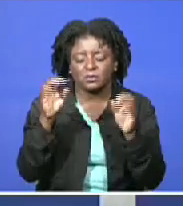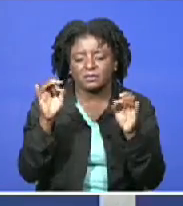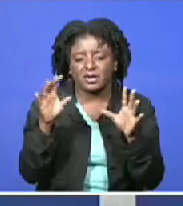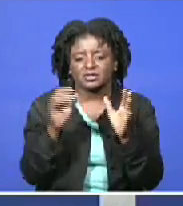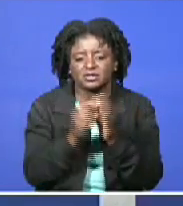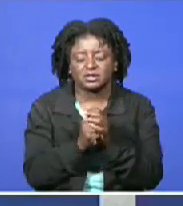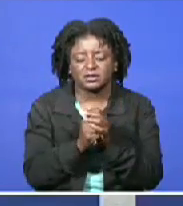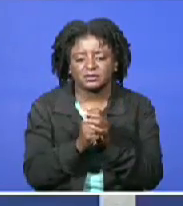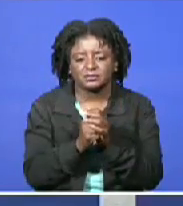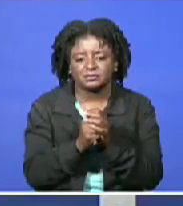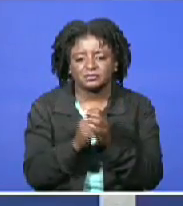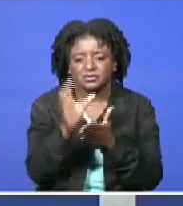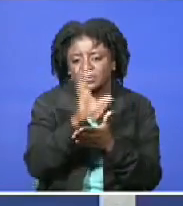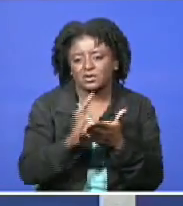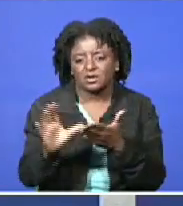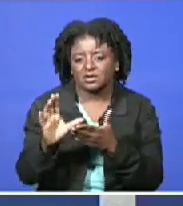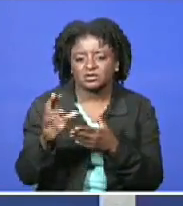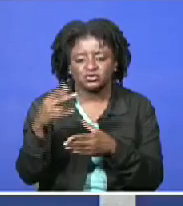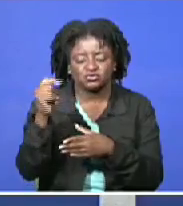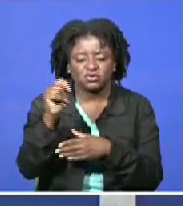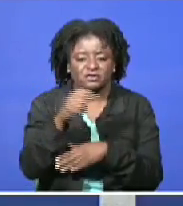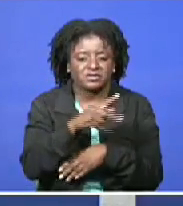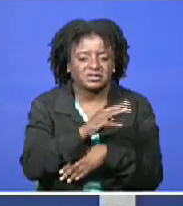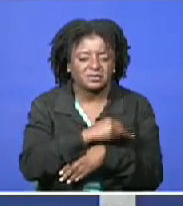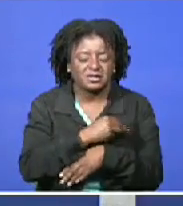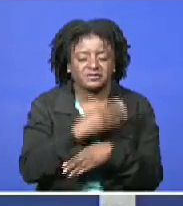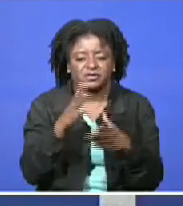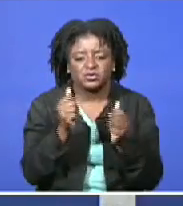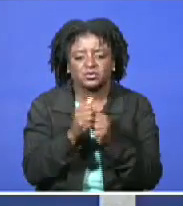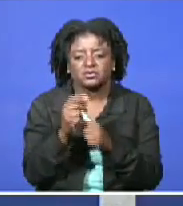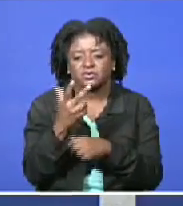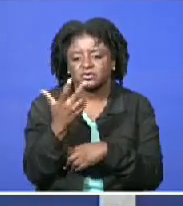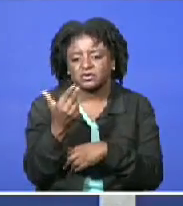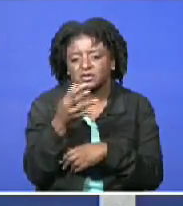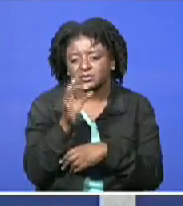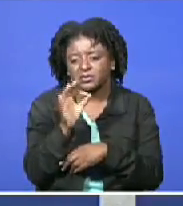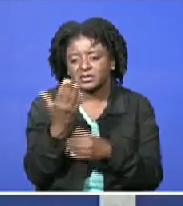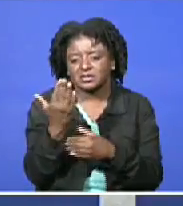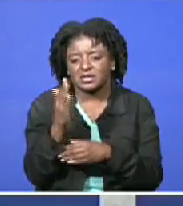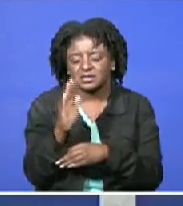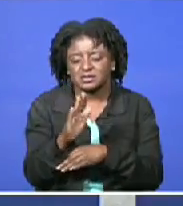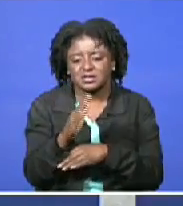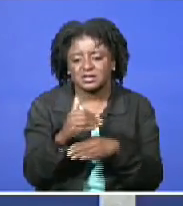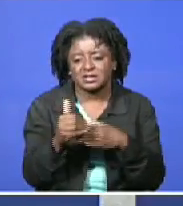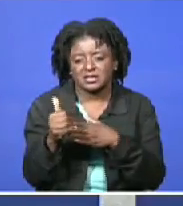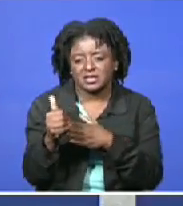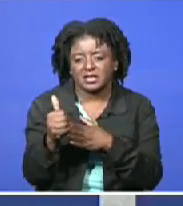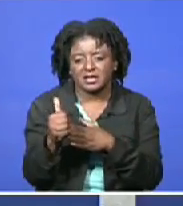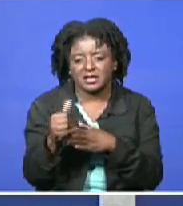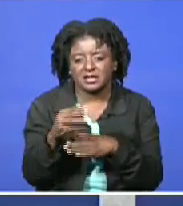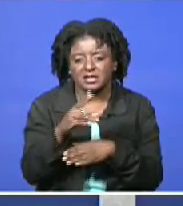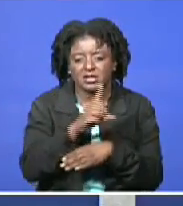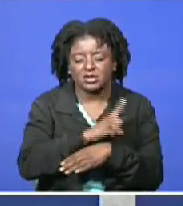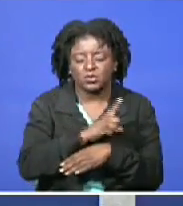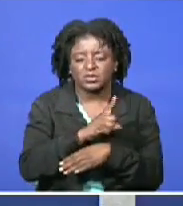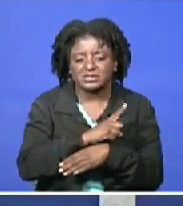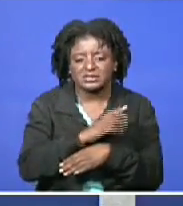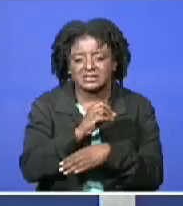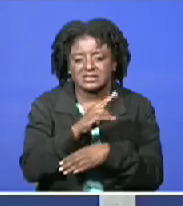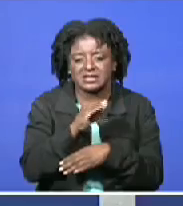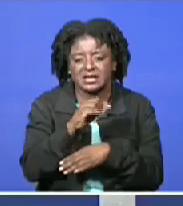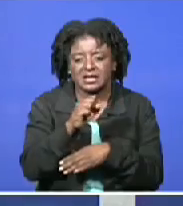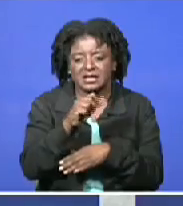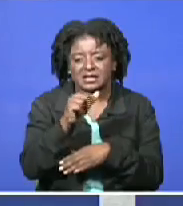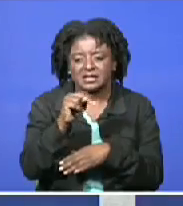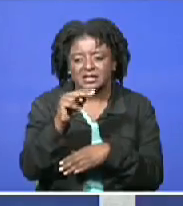to the college hardwood now. Travis Munning finishing up with 13 points last night. He led Louisiana Monroe into the second round of the Sun Belt Conference